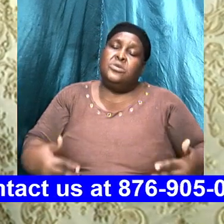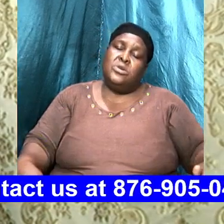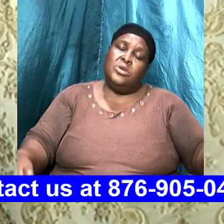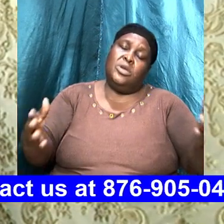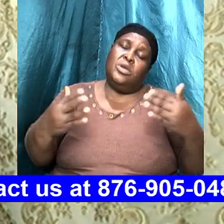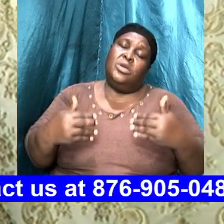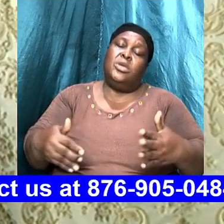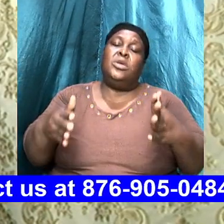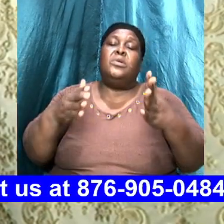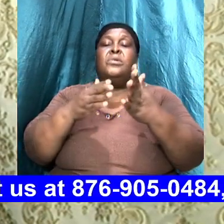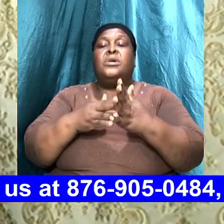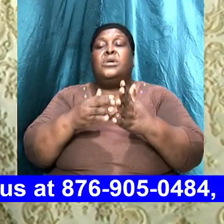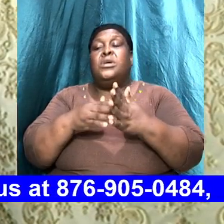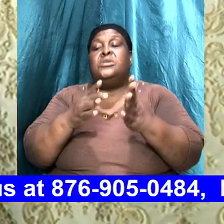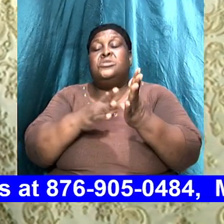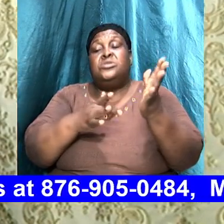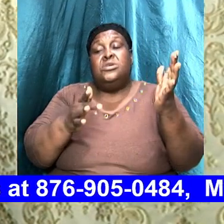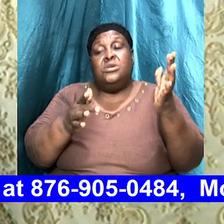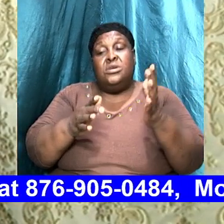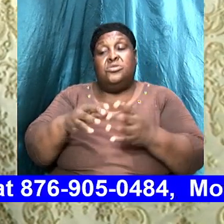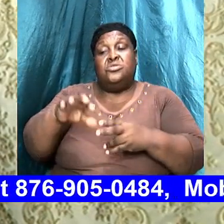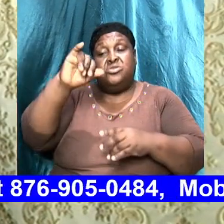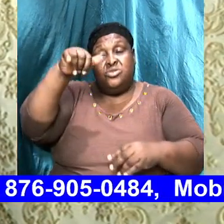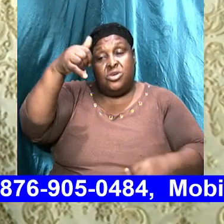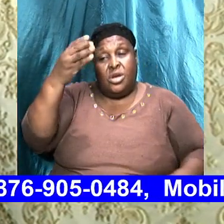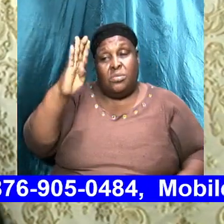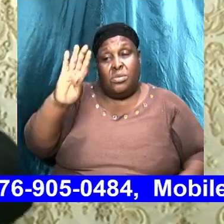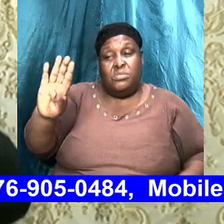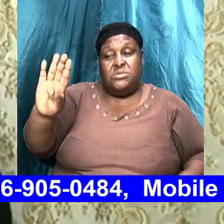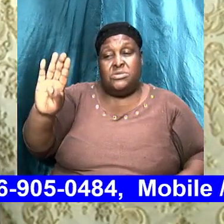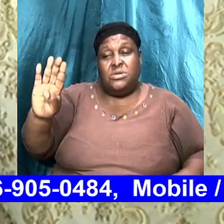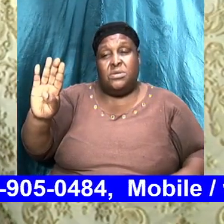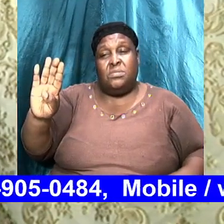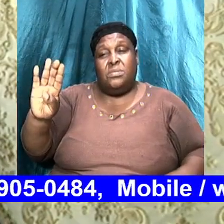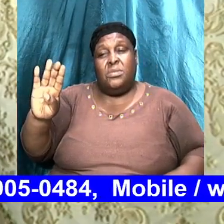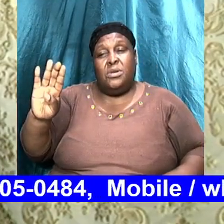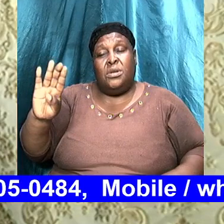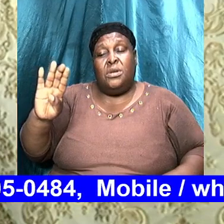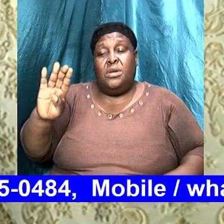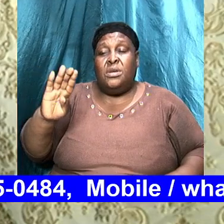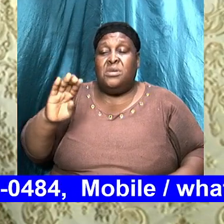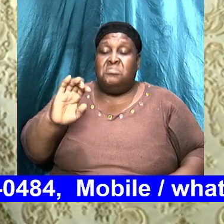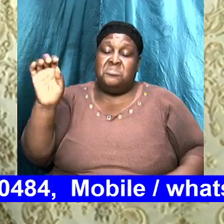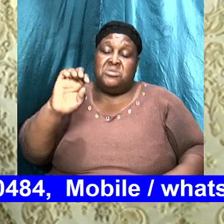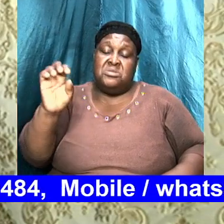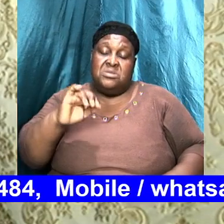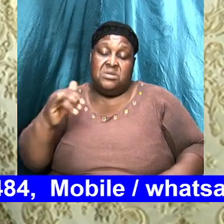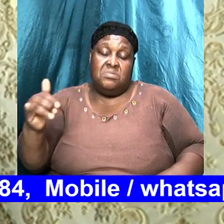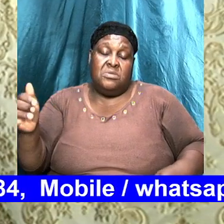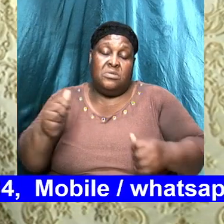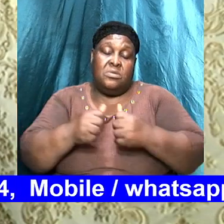we said it about repentance we said it about water baptism and it is the same thing with the Holy Ghost